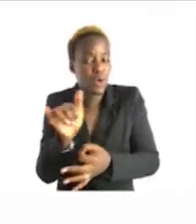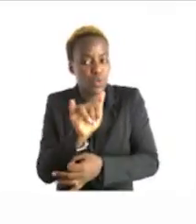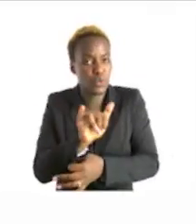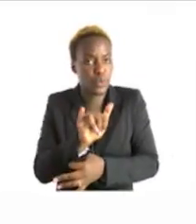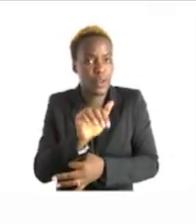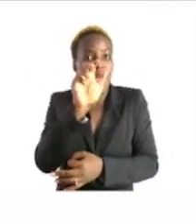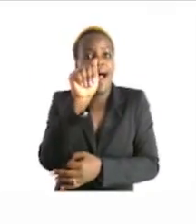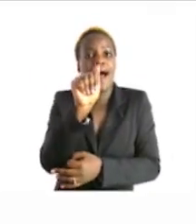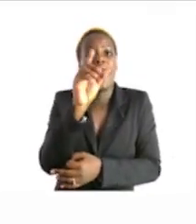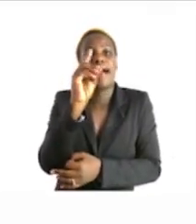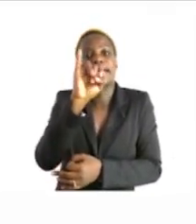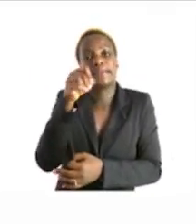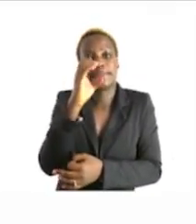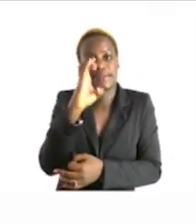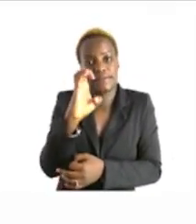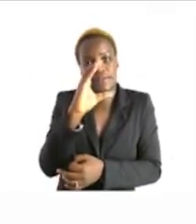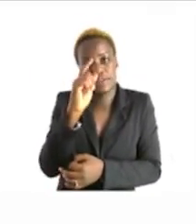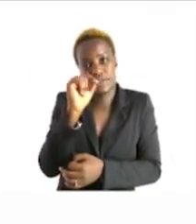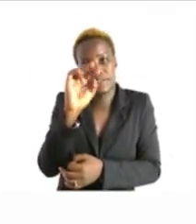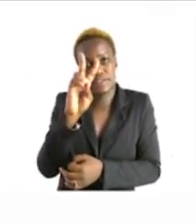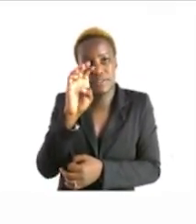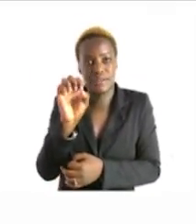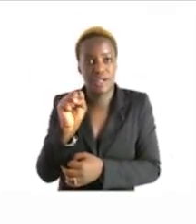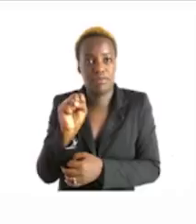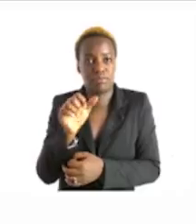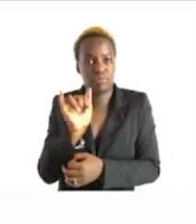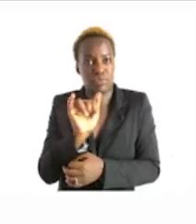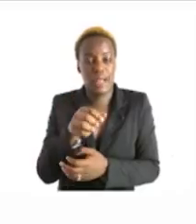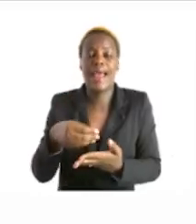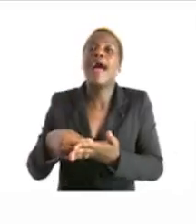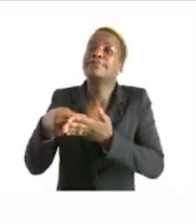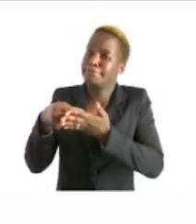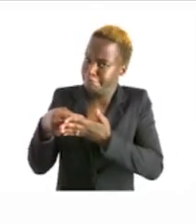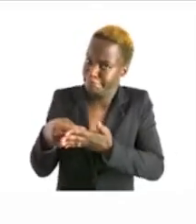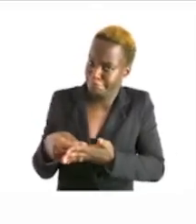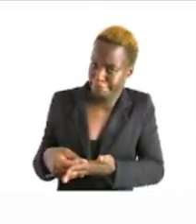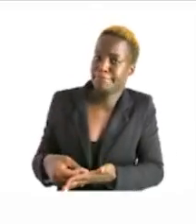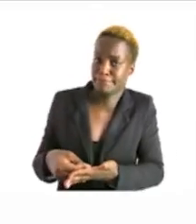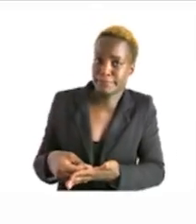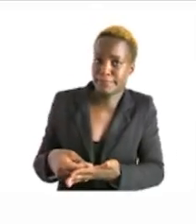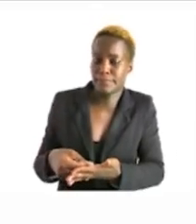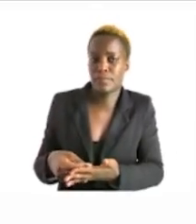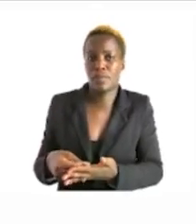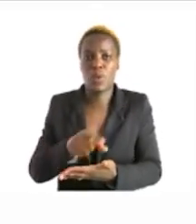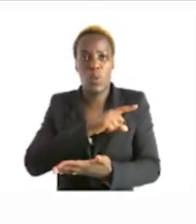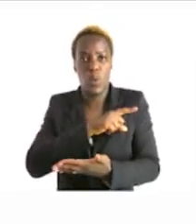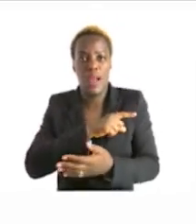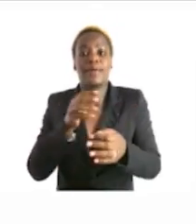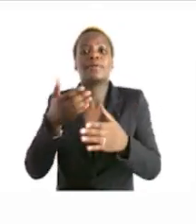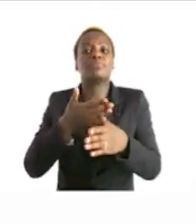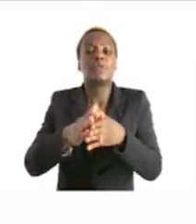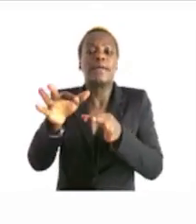yes that is correct the heavy is the adjective because it describes the ball